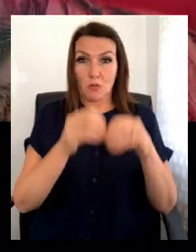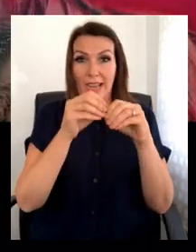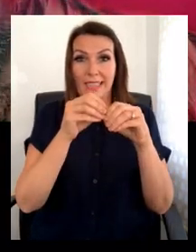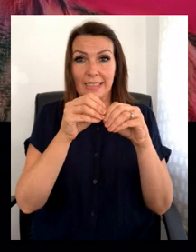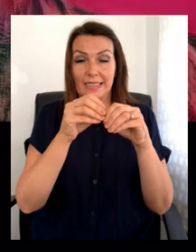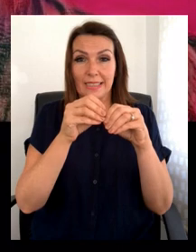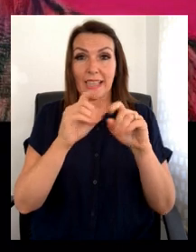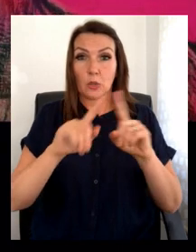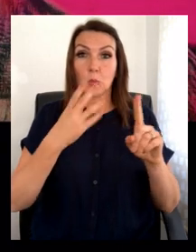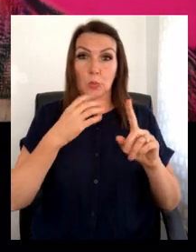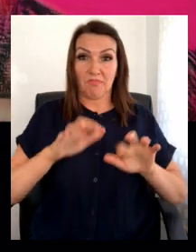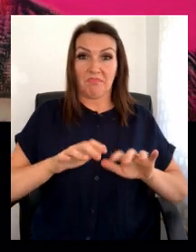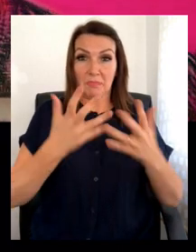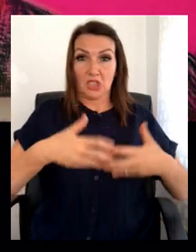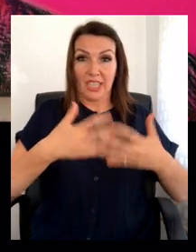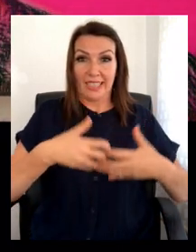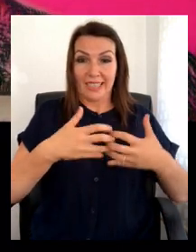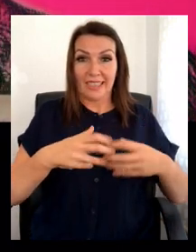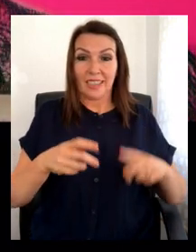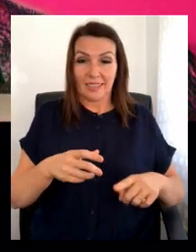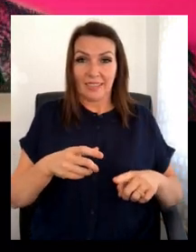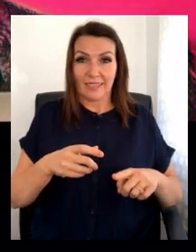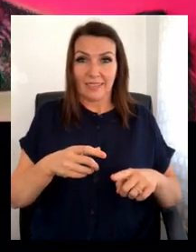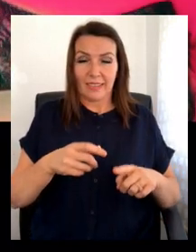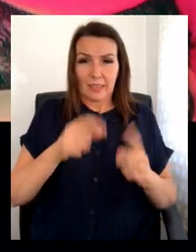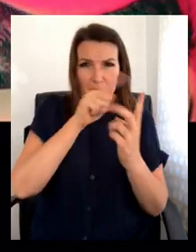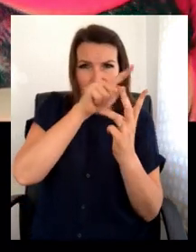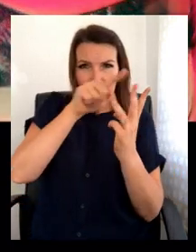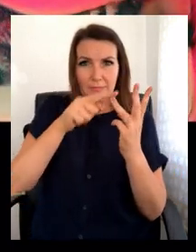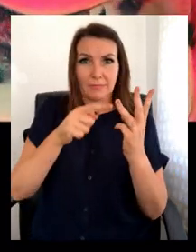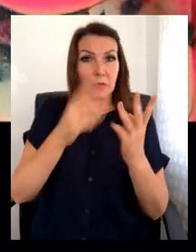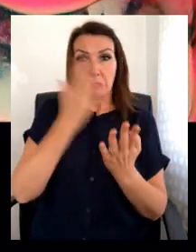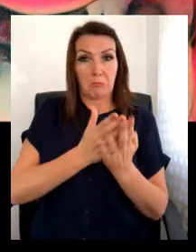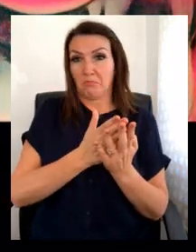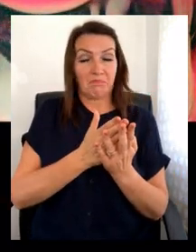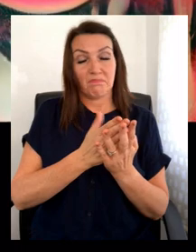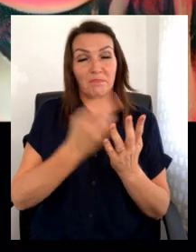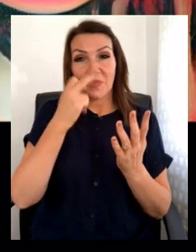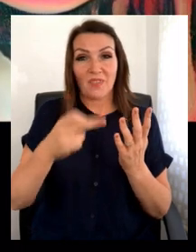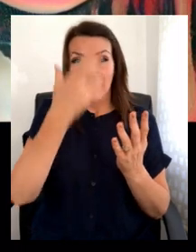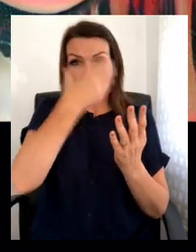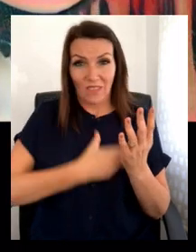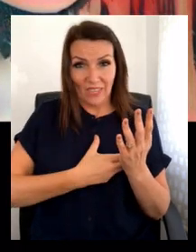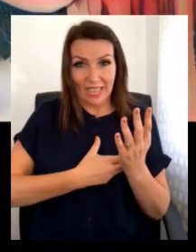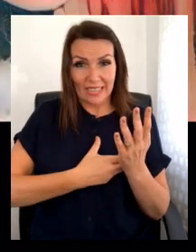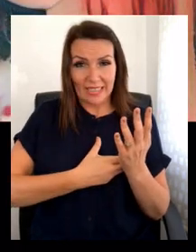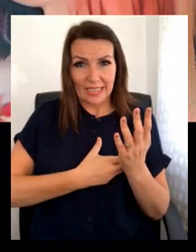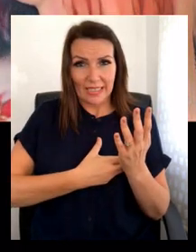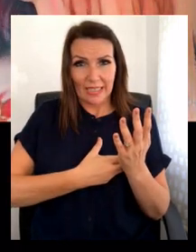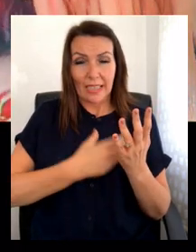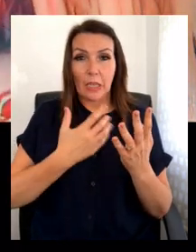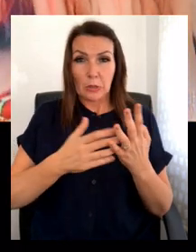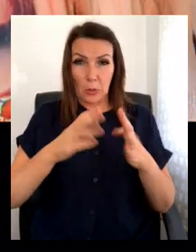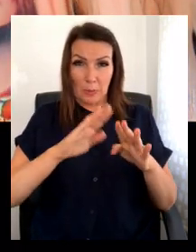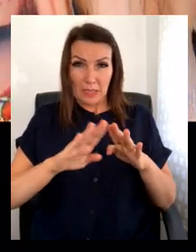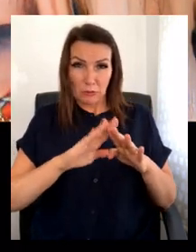learning. And it's basically all of these faces are fake. They've been trained by injecting 1,000 drag performers